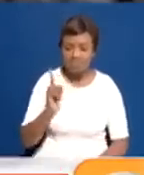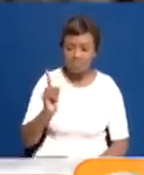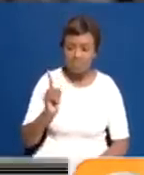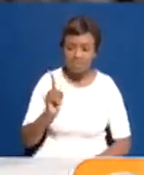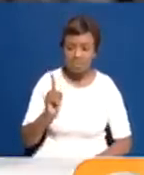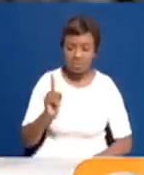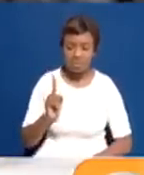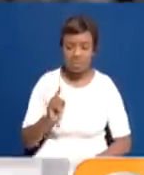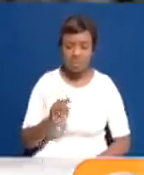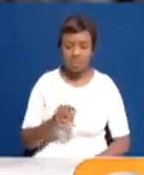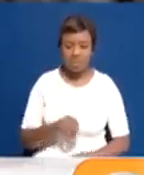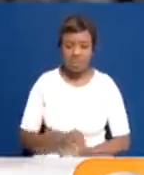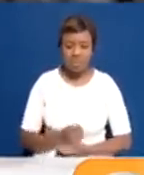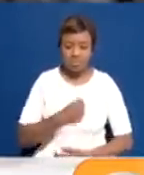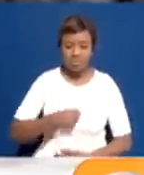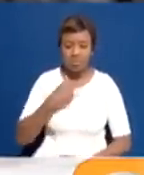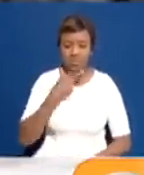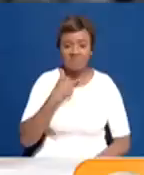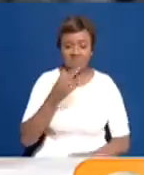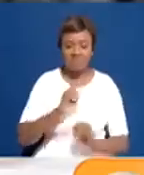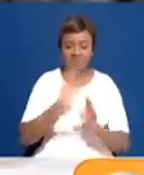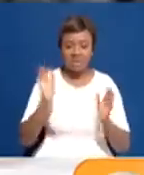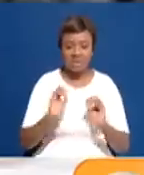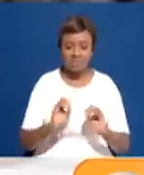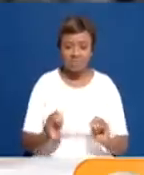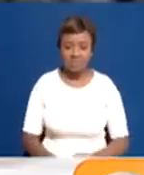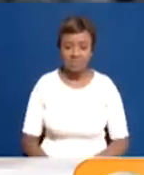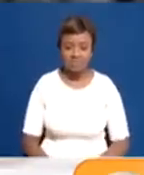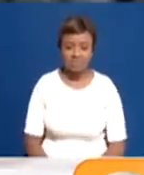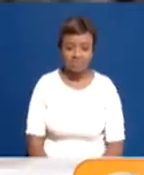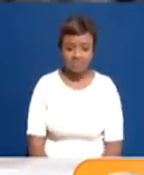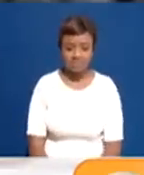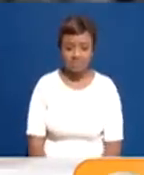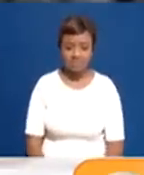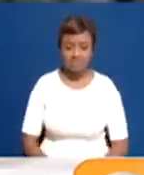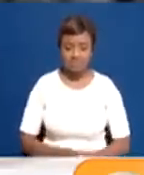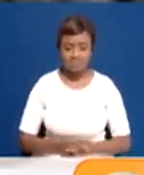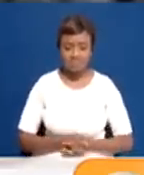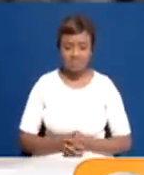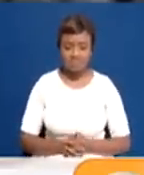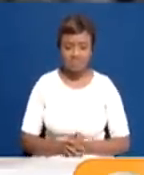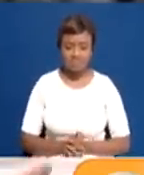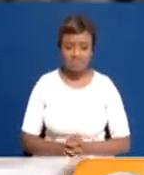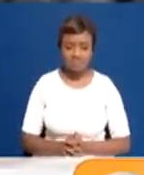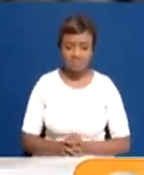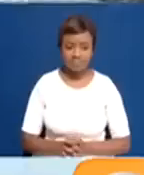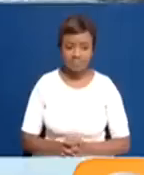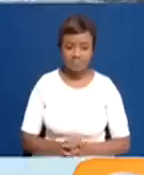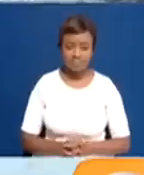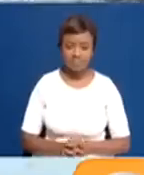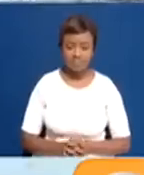that already has been rehabilitated by Kenya Shipyards Limited and has transported more than 2 million liters of fuel to